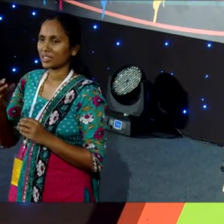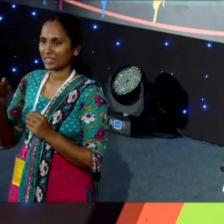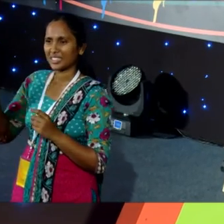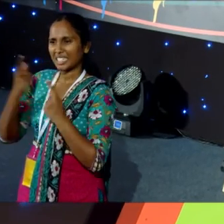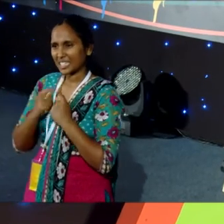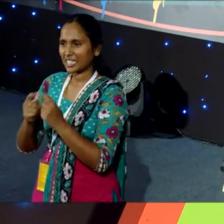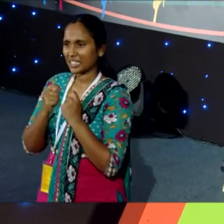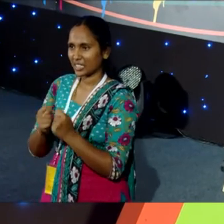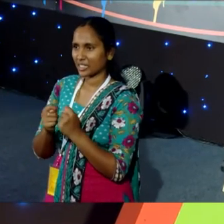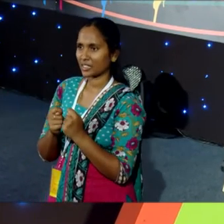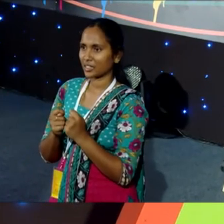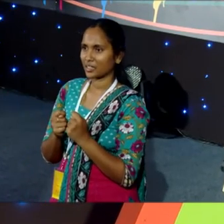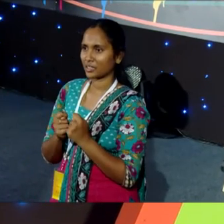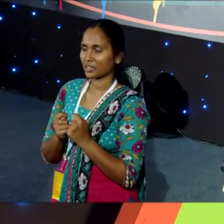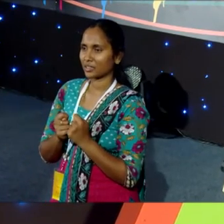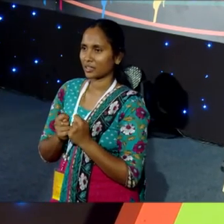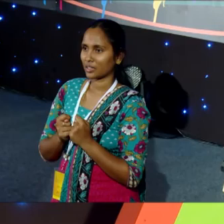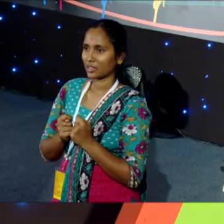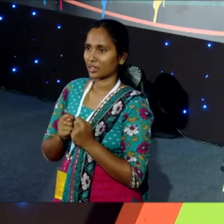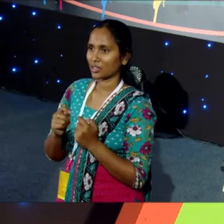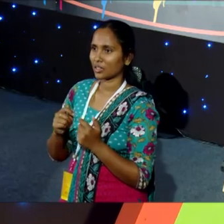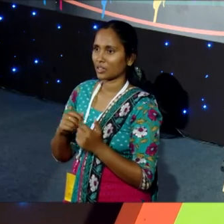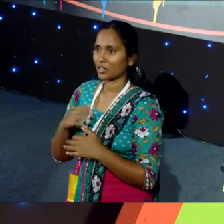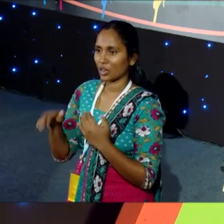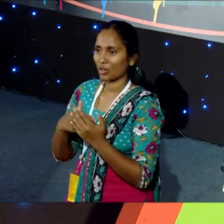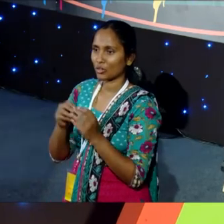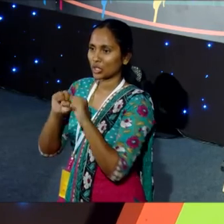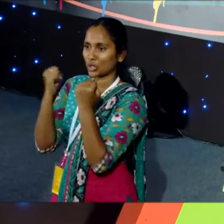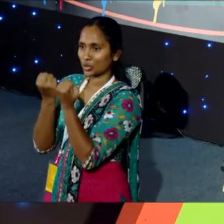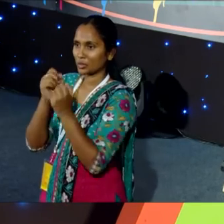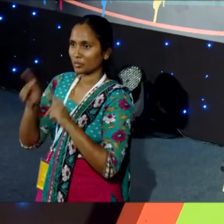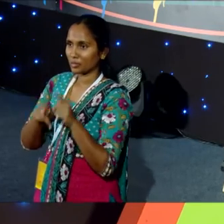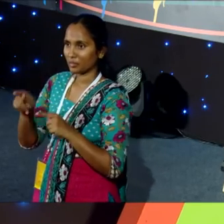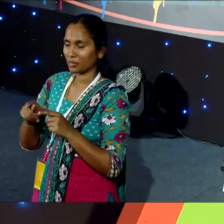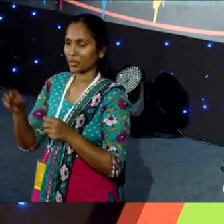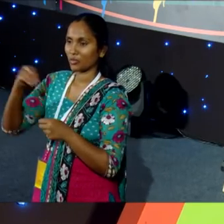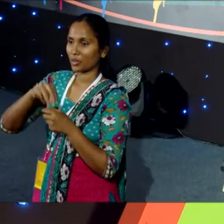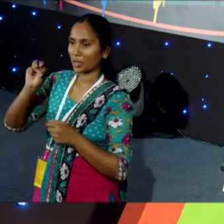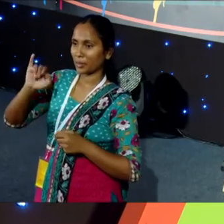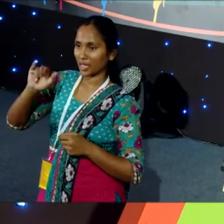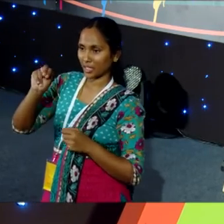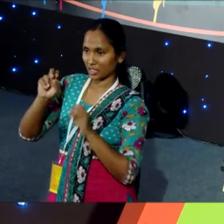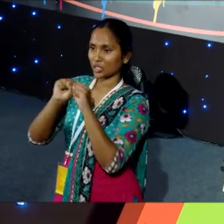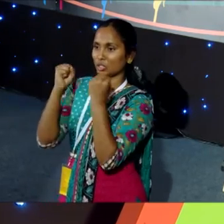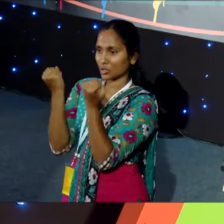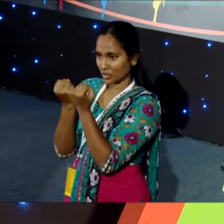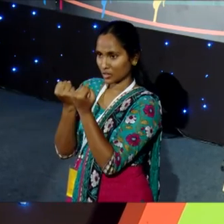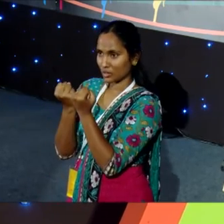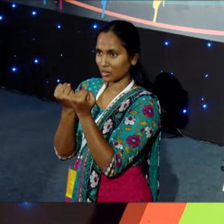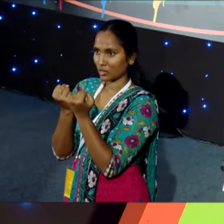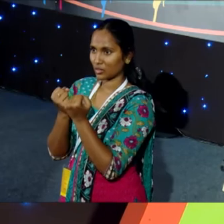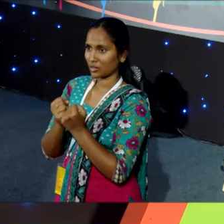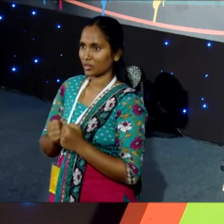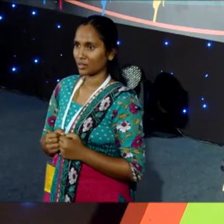to integrate all the special people in this room into mainstream society is a load